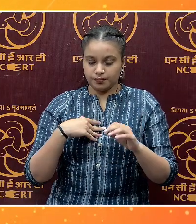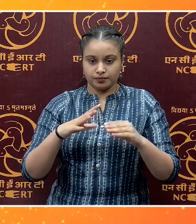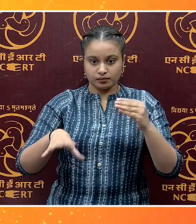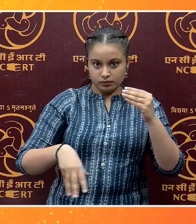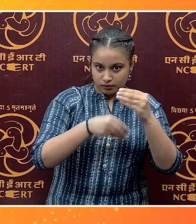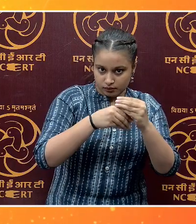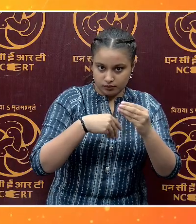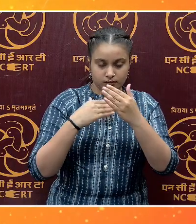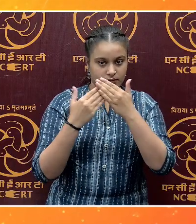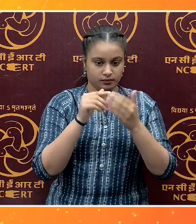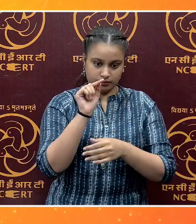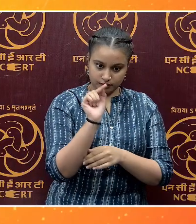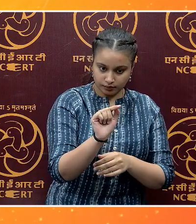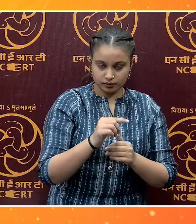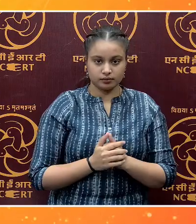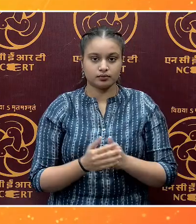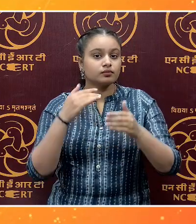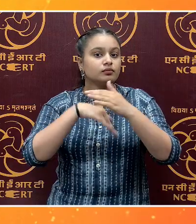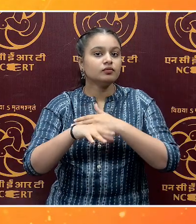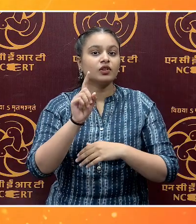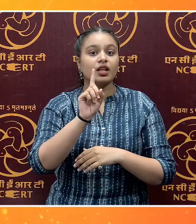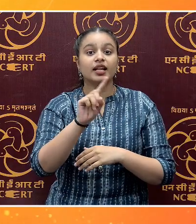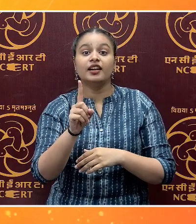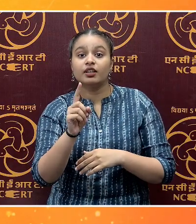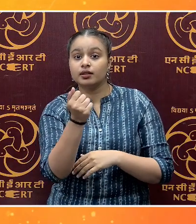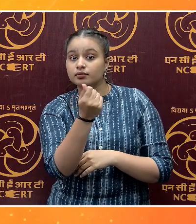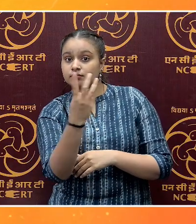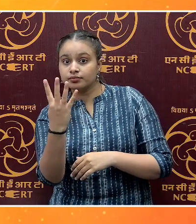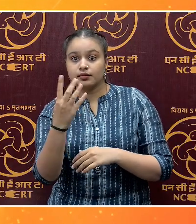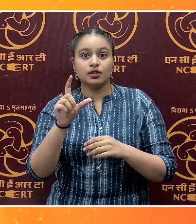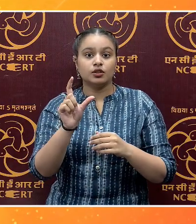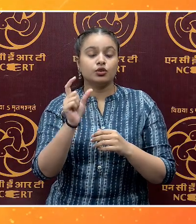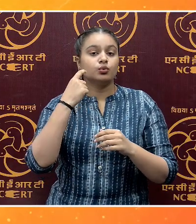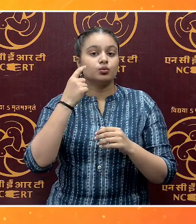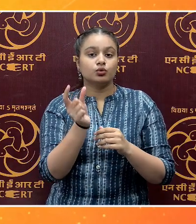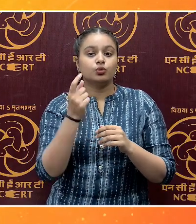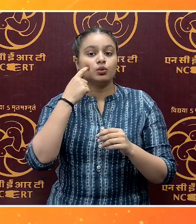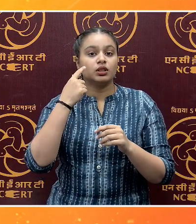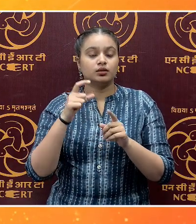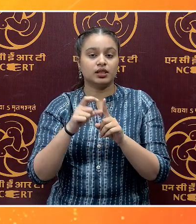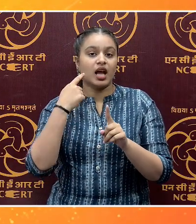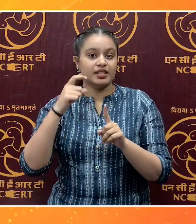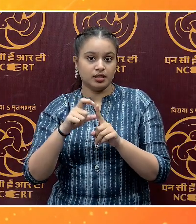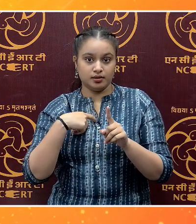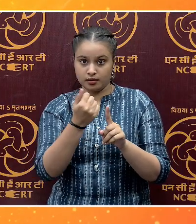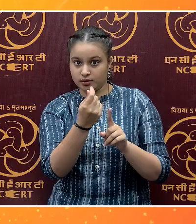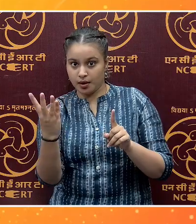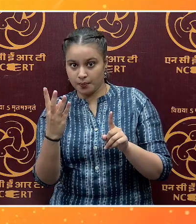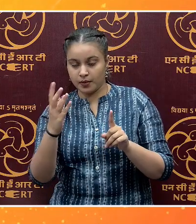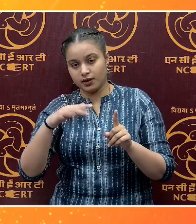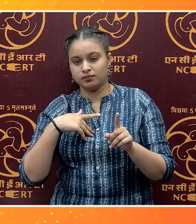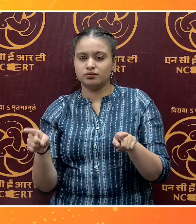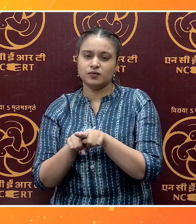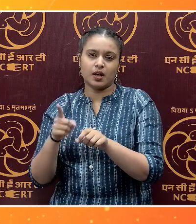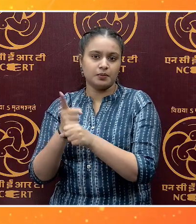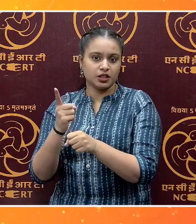school. Here I have to enter the 11-digit UDIS code. This UDIS code is same which head teacher and teacher had used.